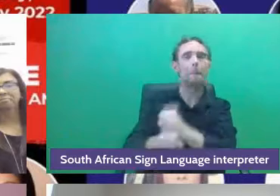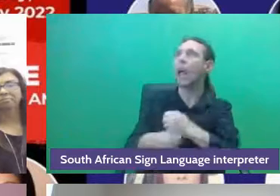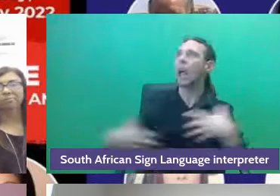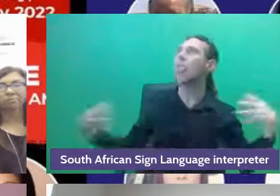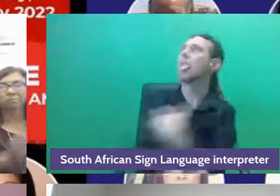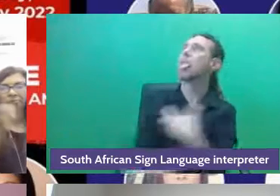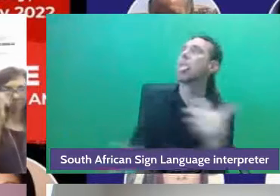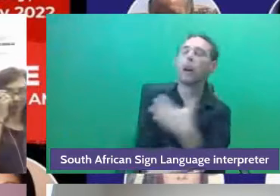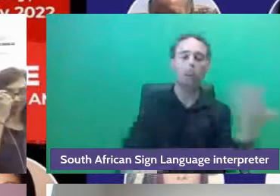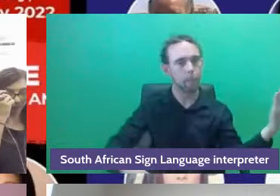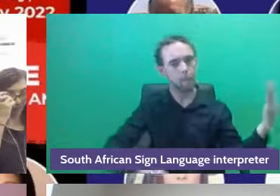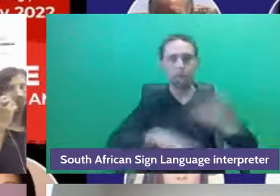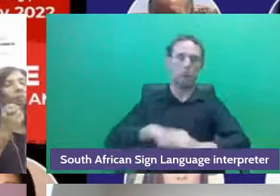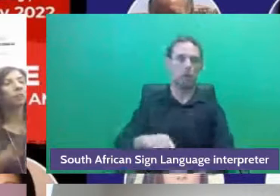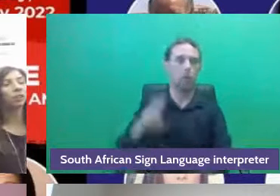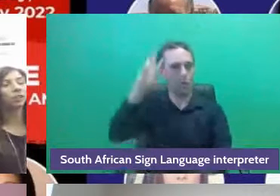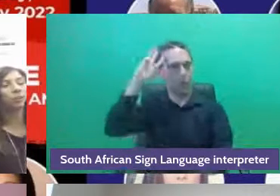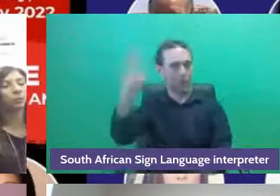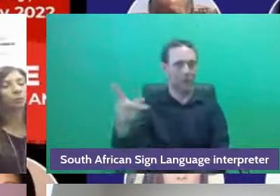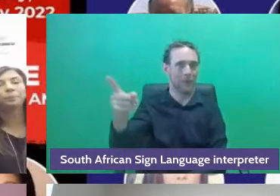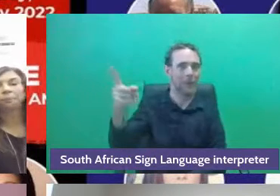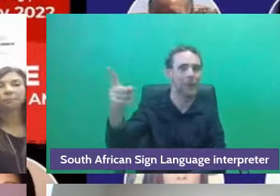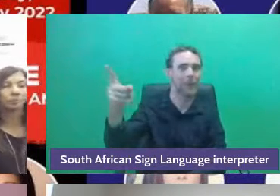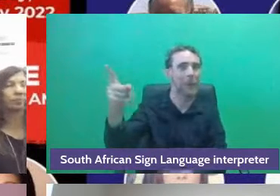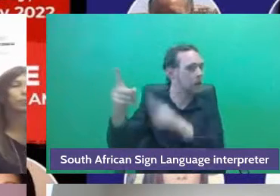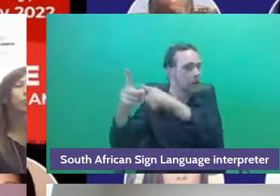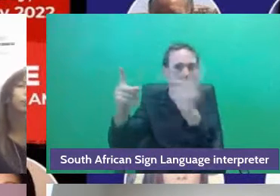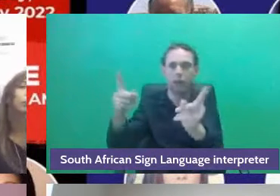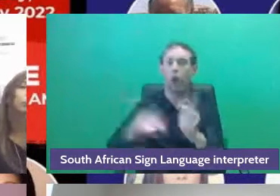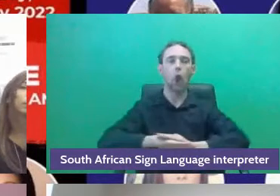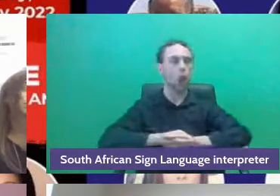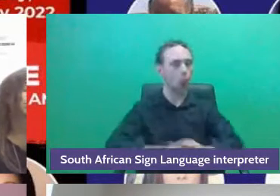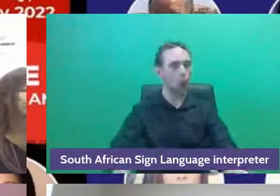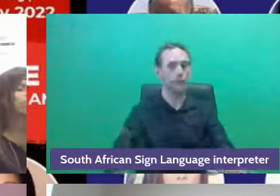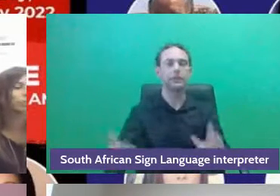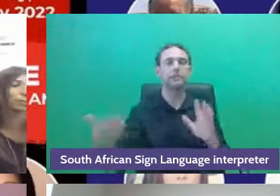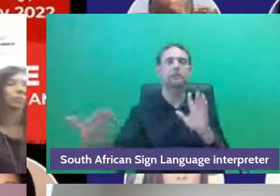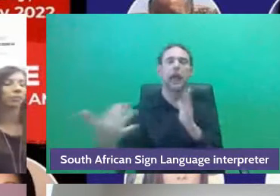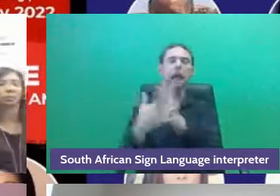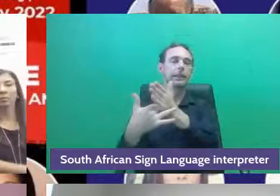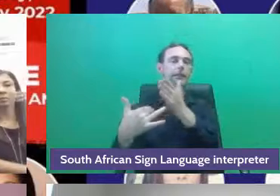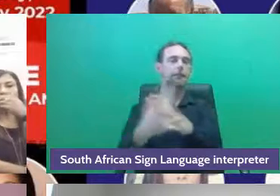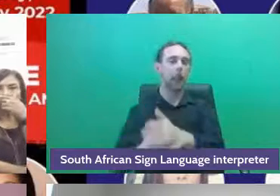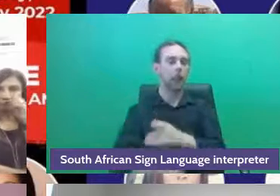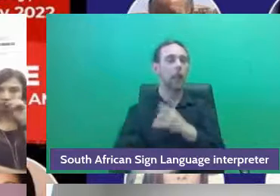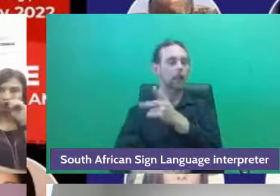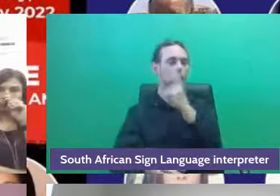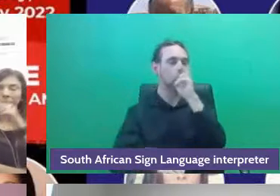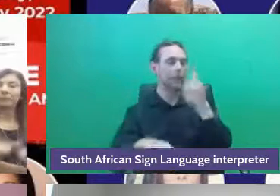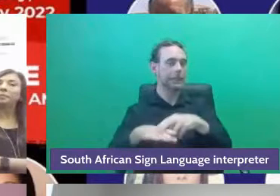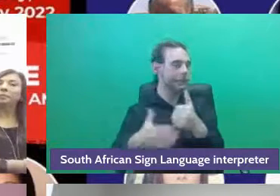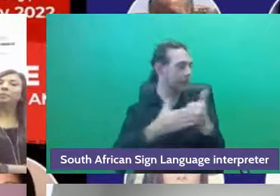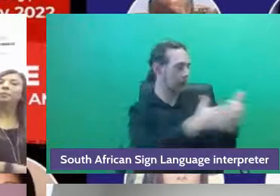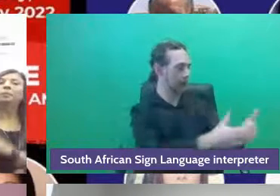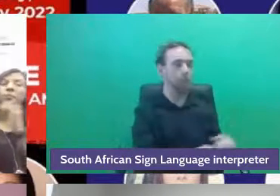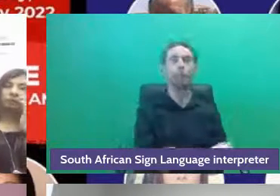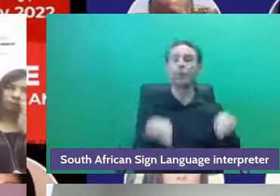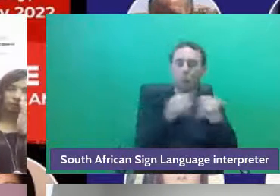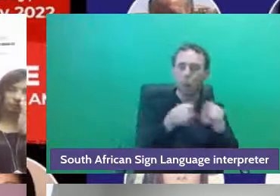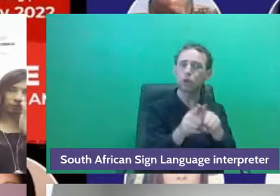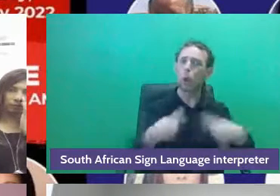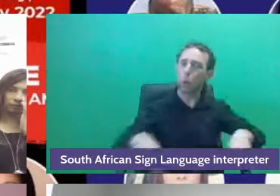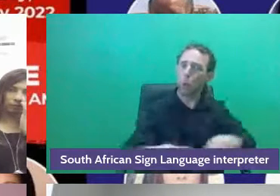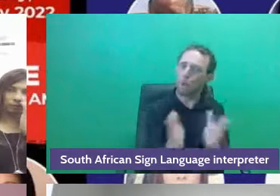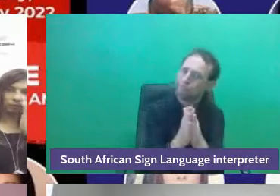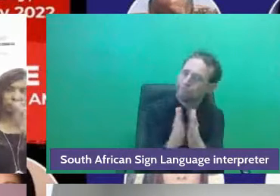to cater to the needs of persons with disabilities. And we also invite the private sector to fund the work